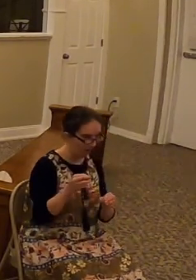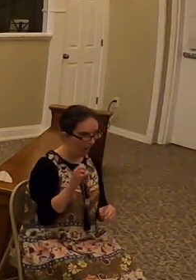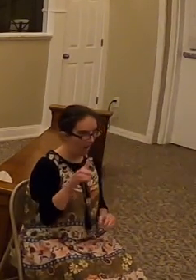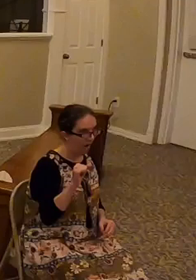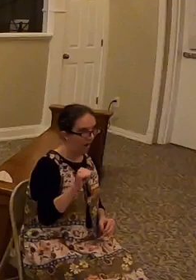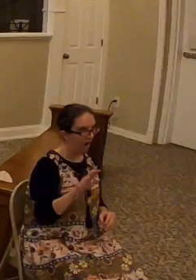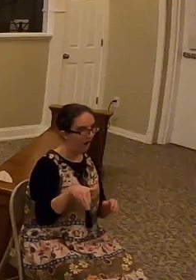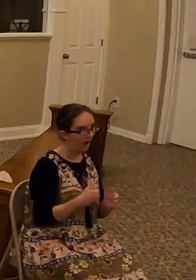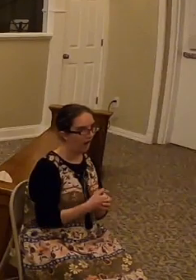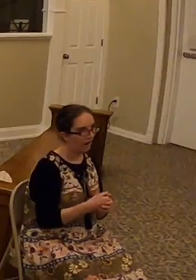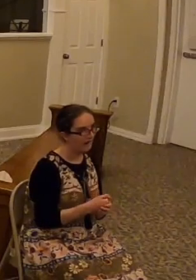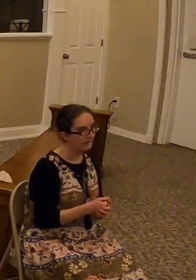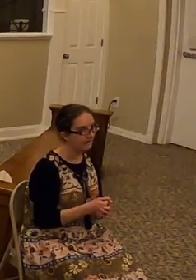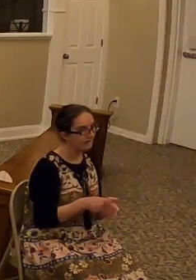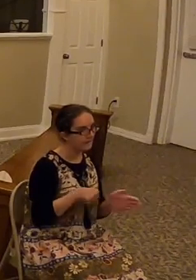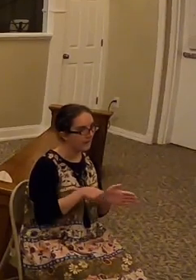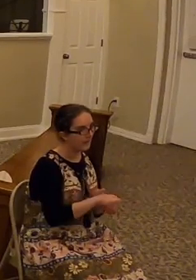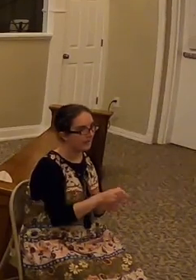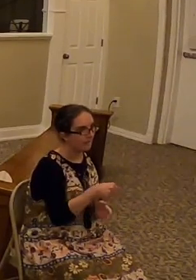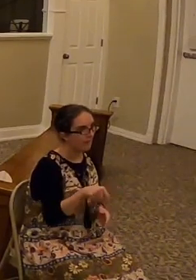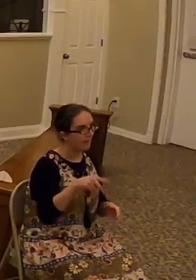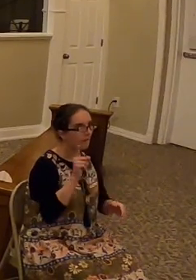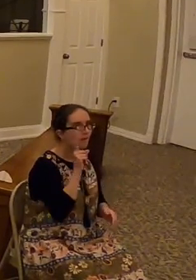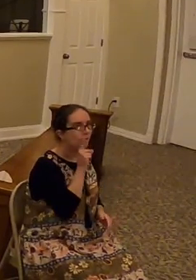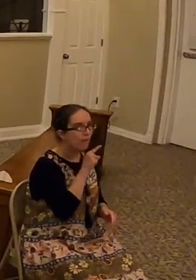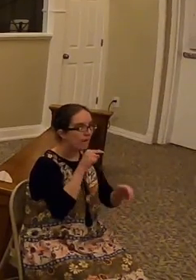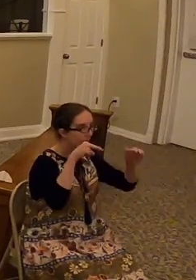Elijah to completely annihilate those false prophets.